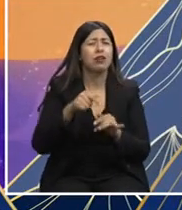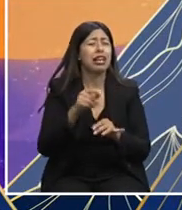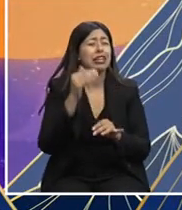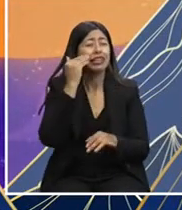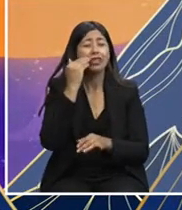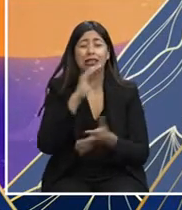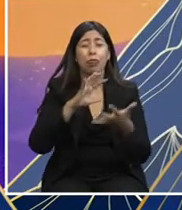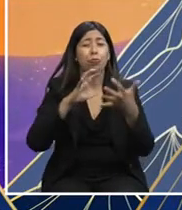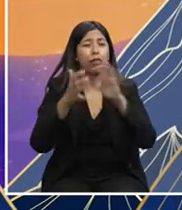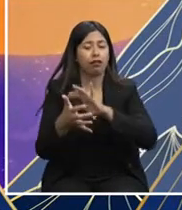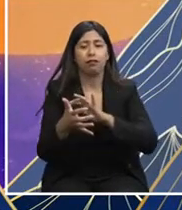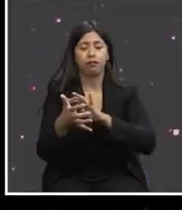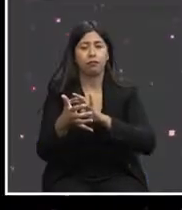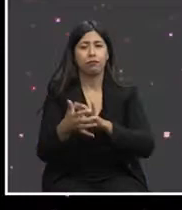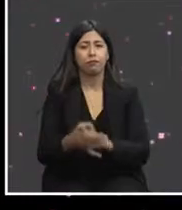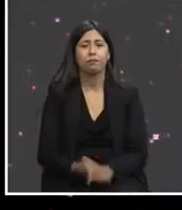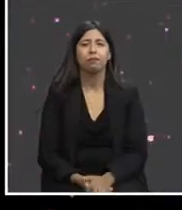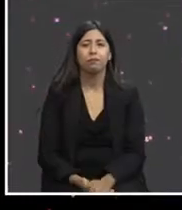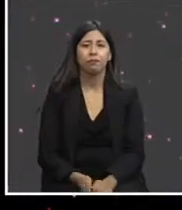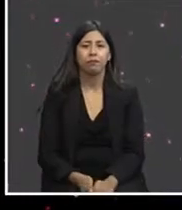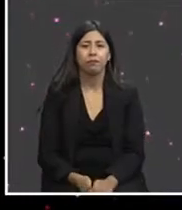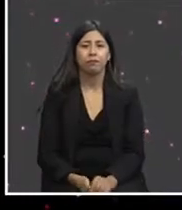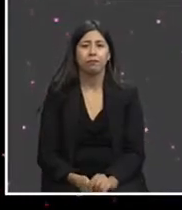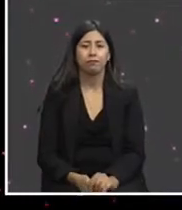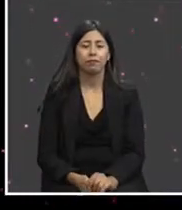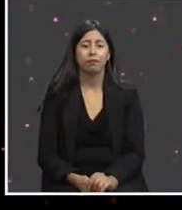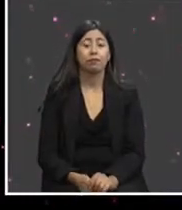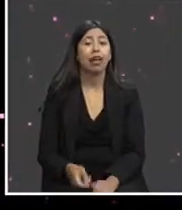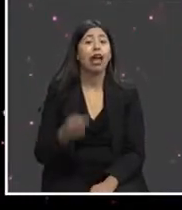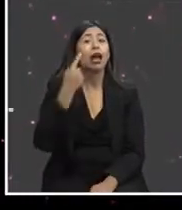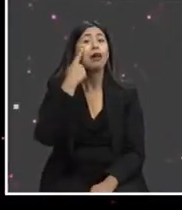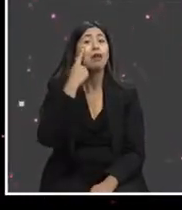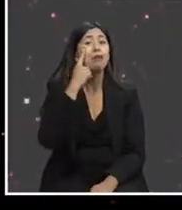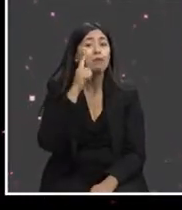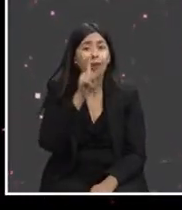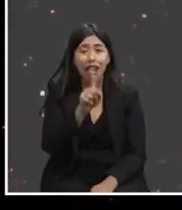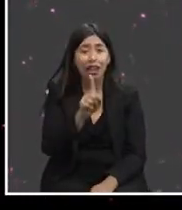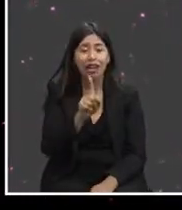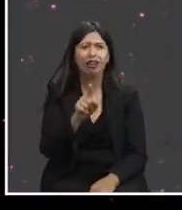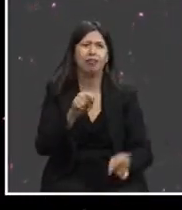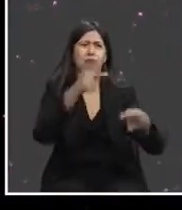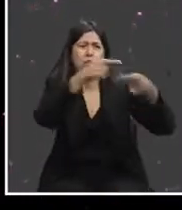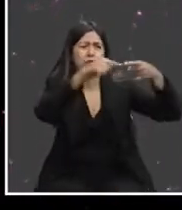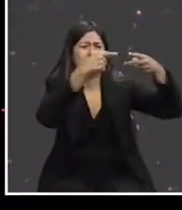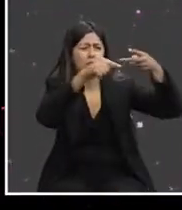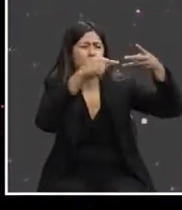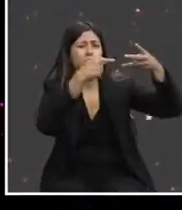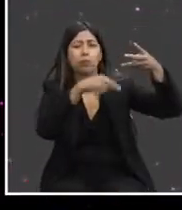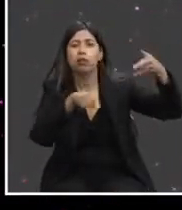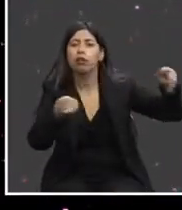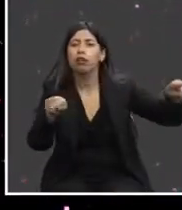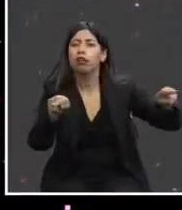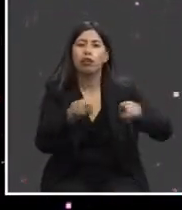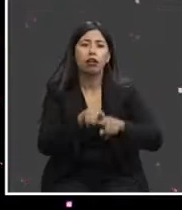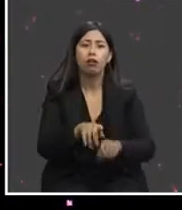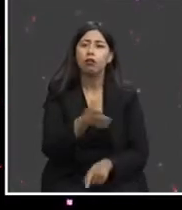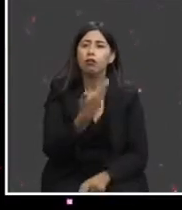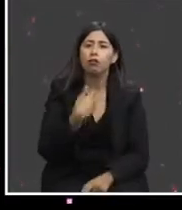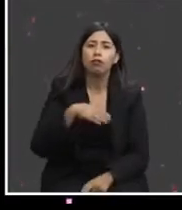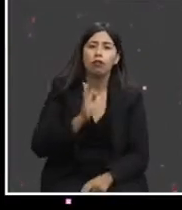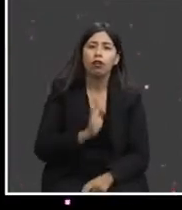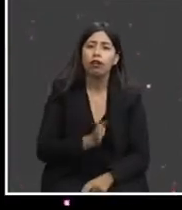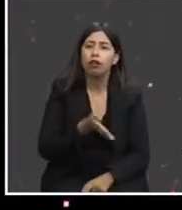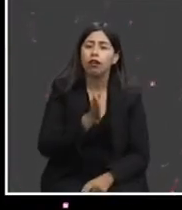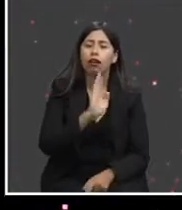And we continue to produce, to consume, to destroy. How can humans